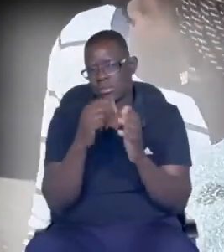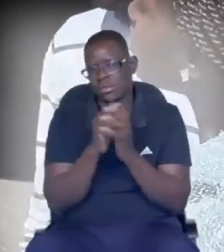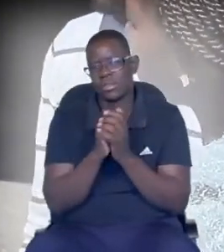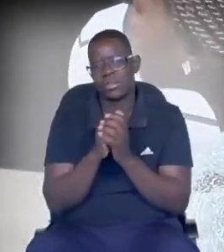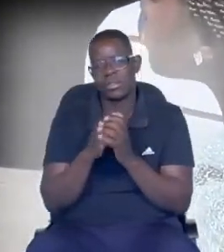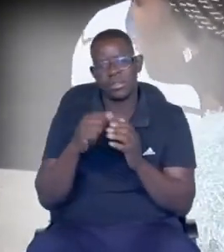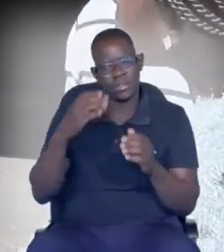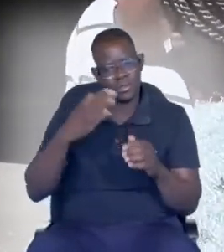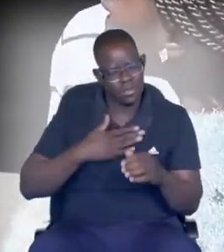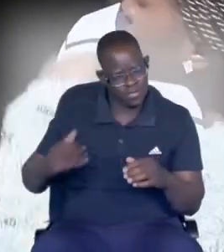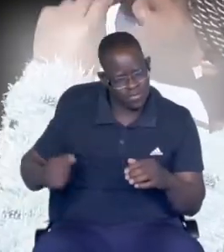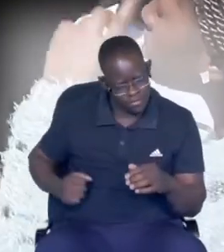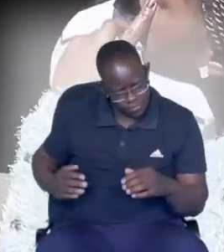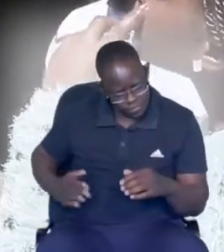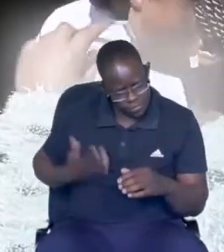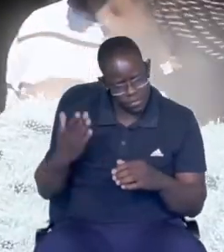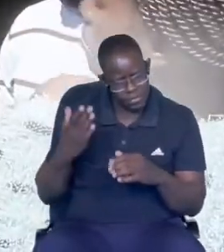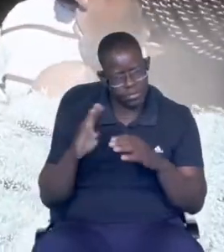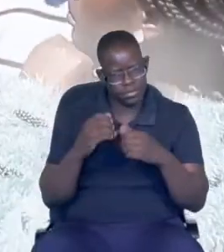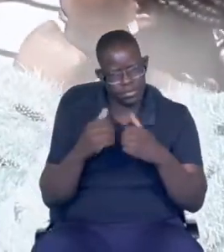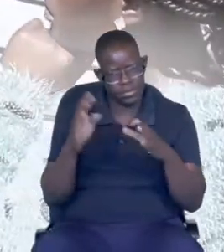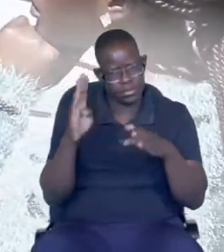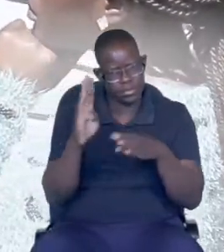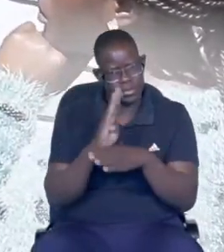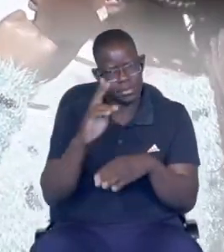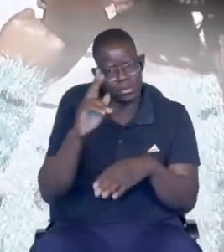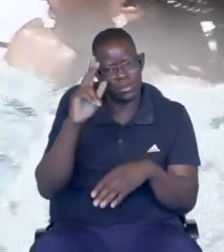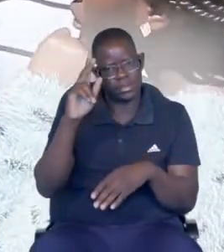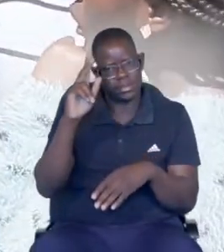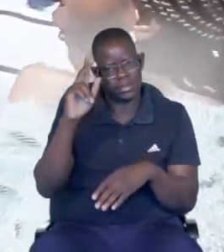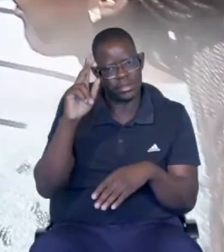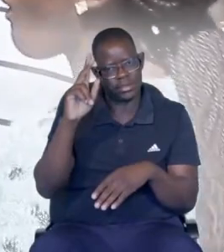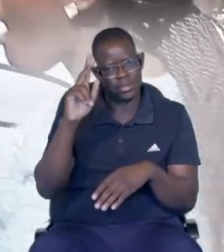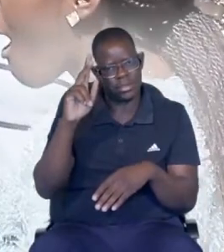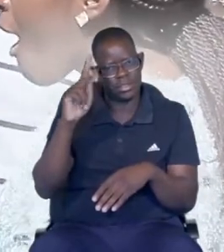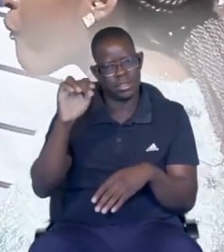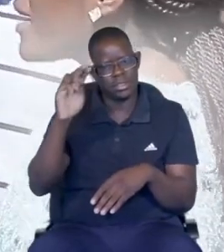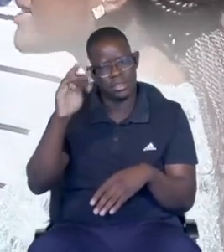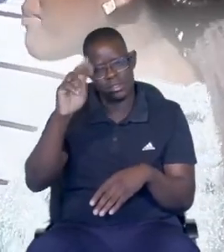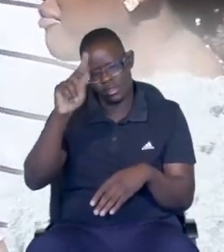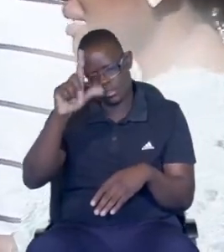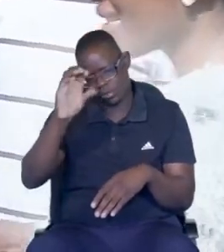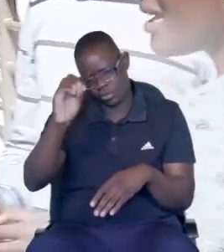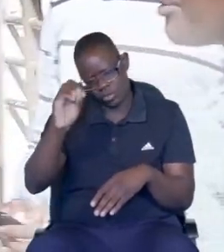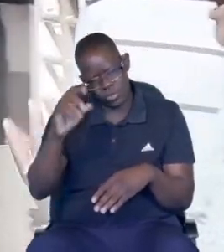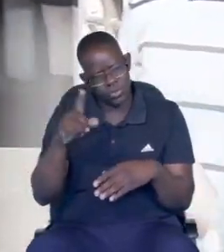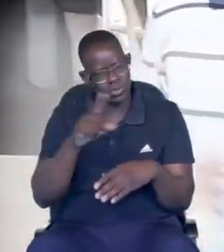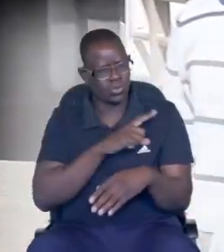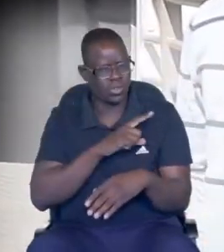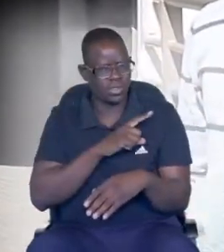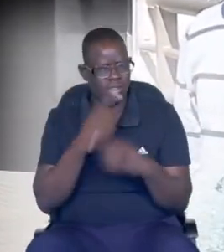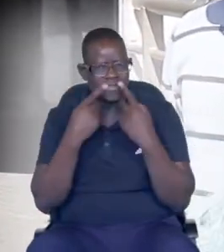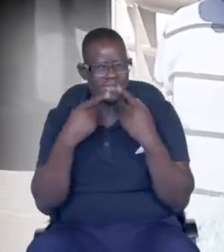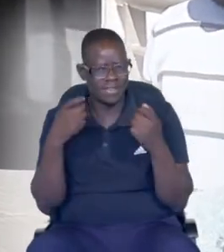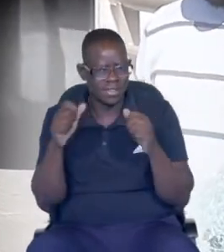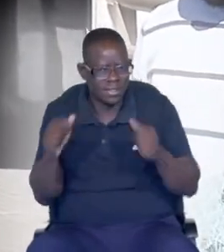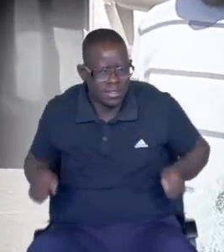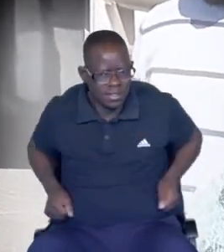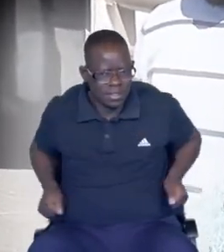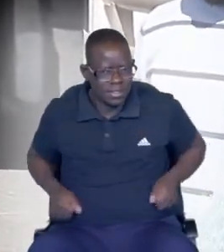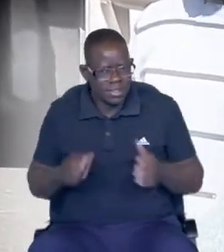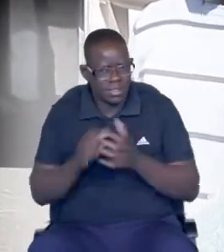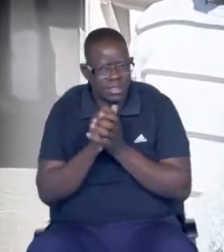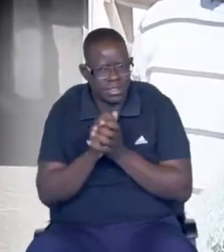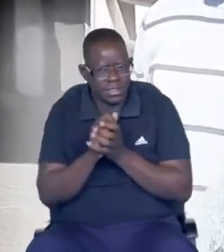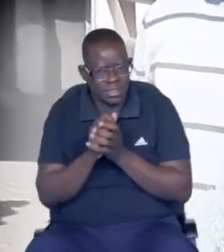father wants to help me set up a business in Katima Mulilo. Wow, That's what amazing. type of business and why Katima I Mulilo? was actually thinking